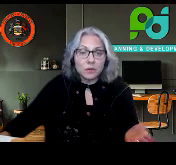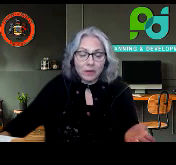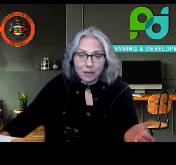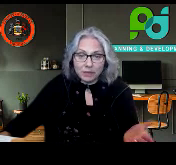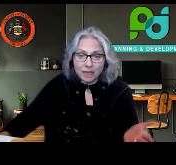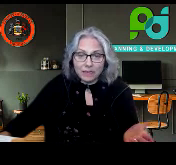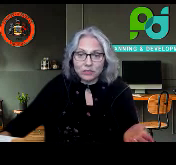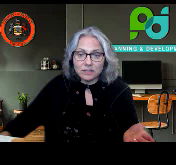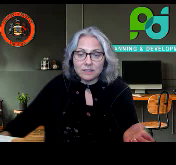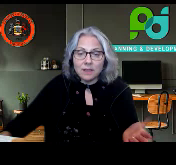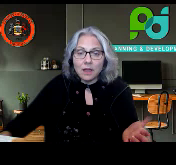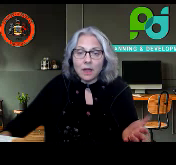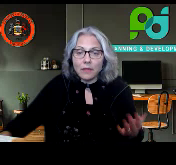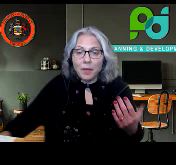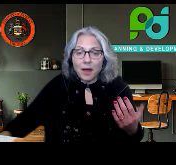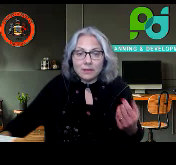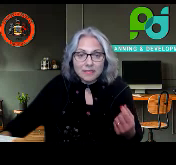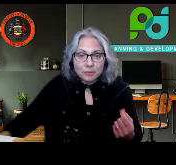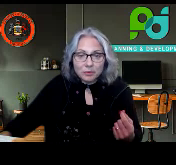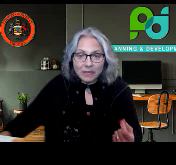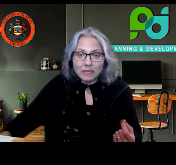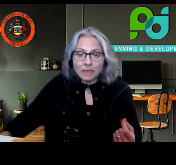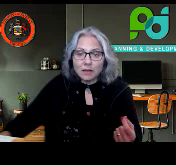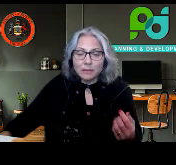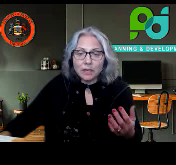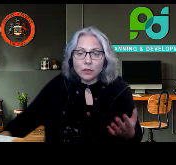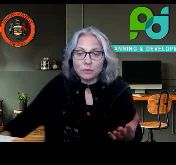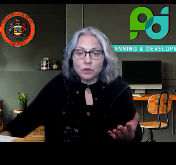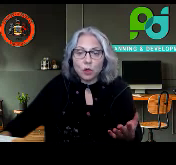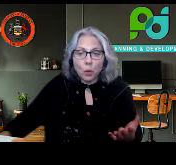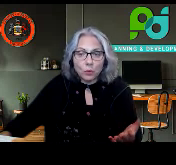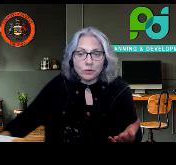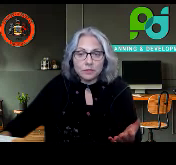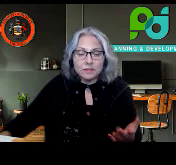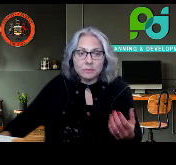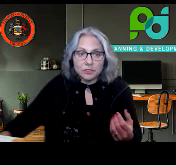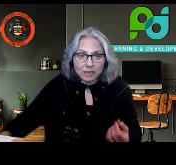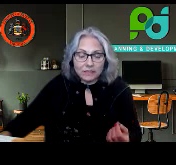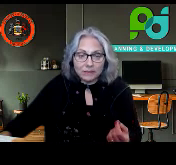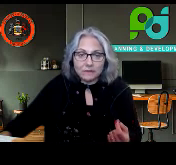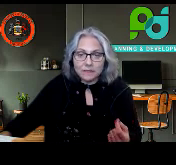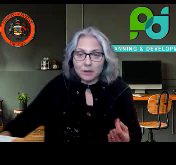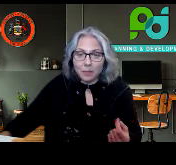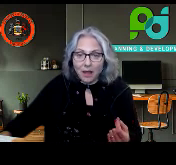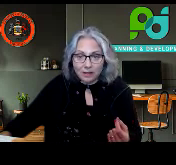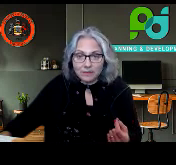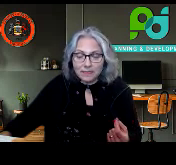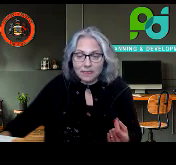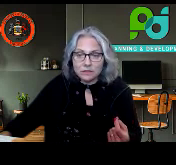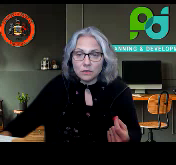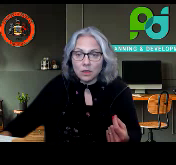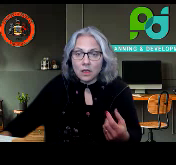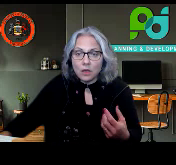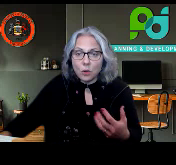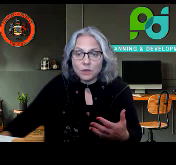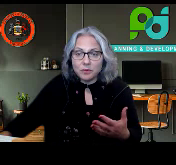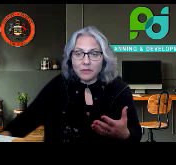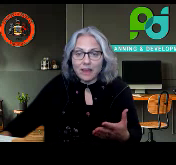of zoning applications. The policy plan includes goals, objectives, and